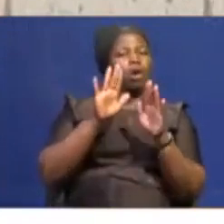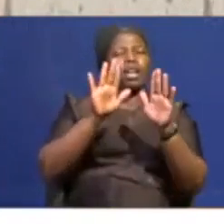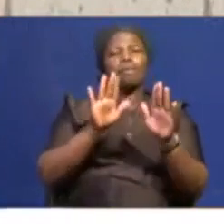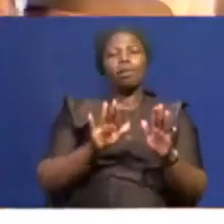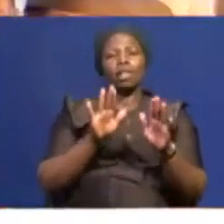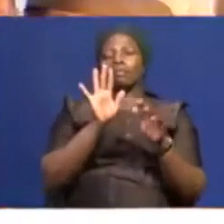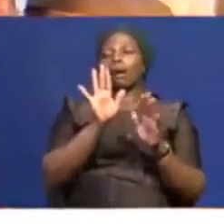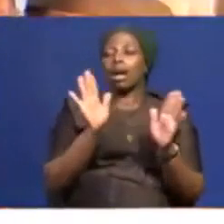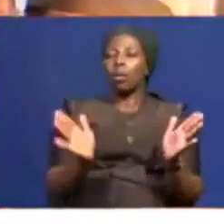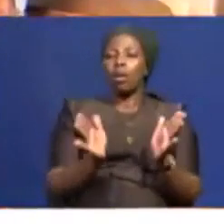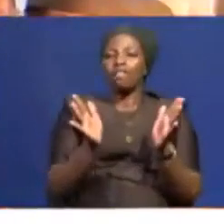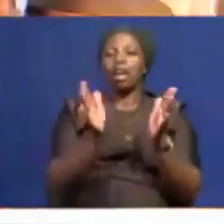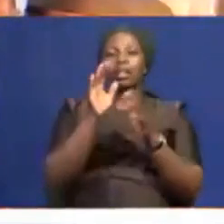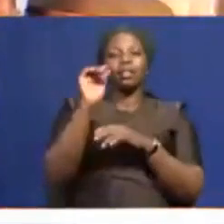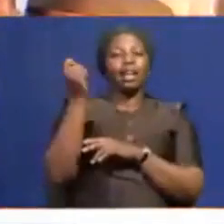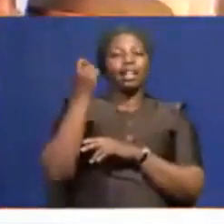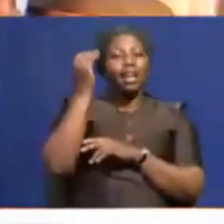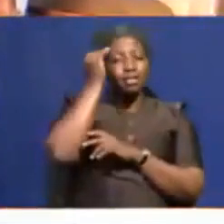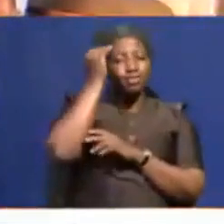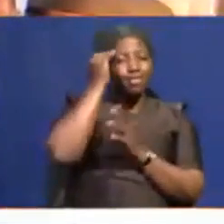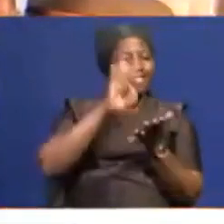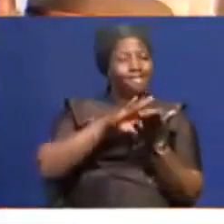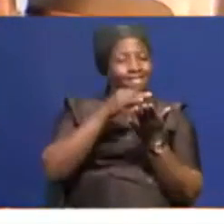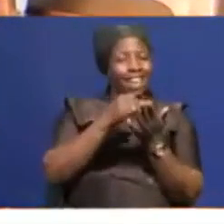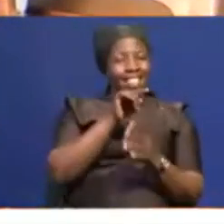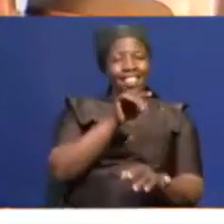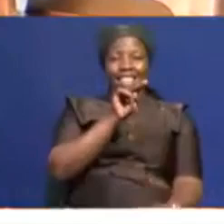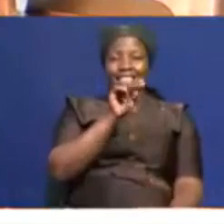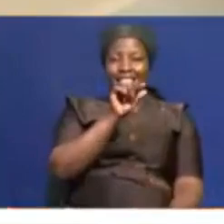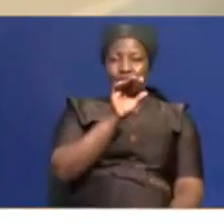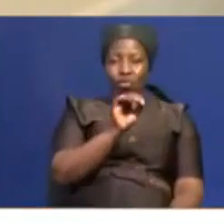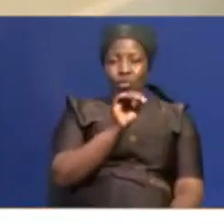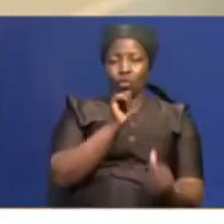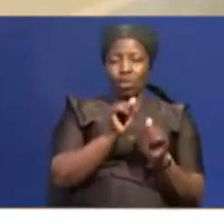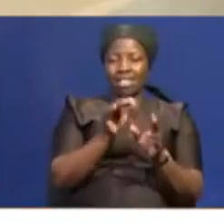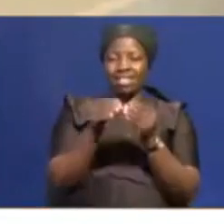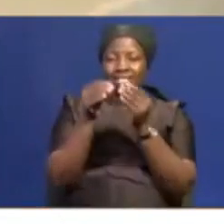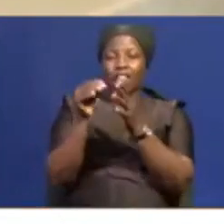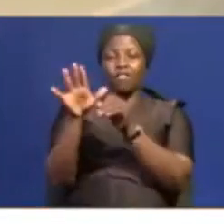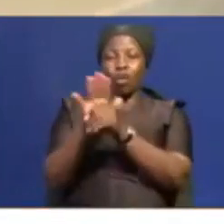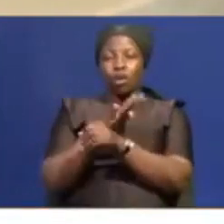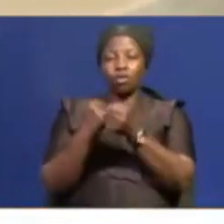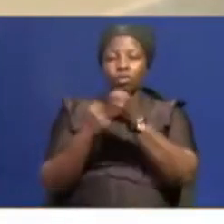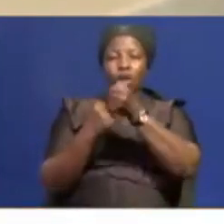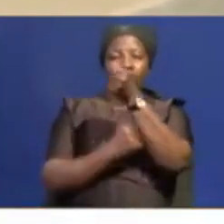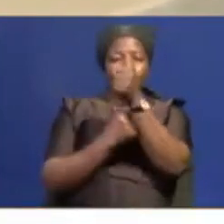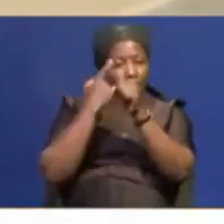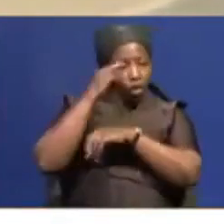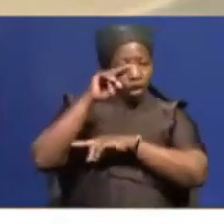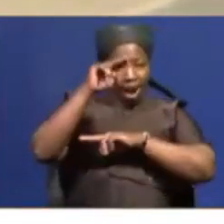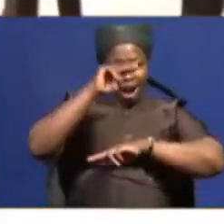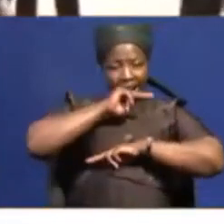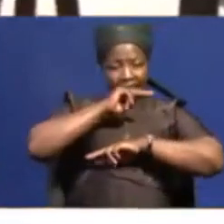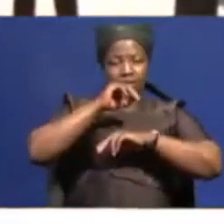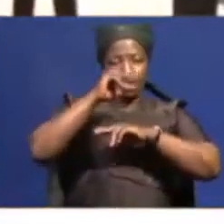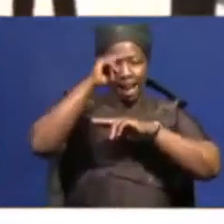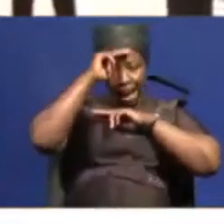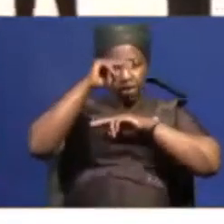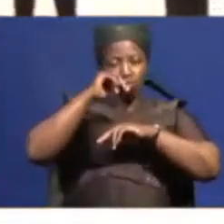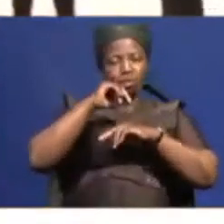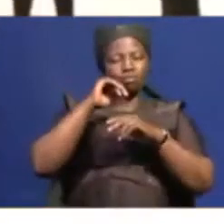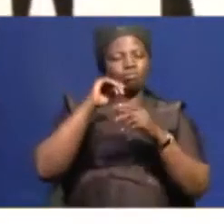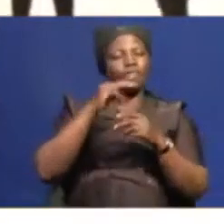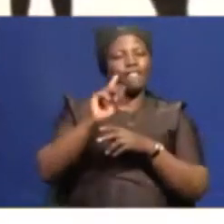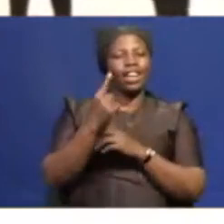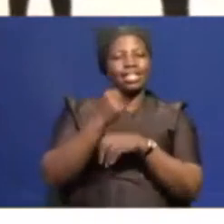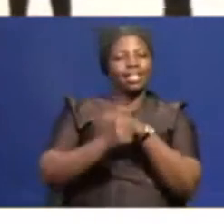their well-being. The Kenya Education Fund is a non-governmental organization that offers full scholarships for high school and the first-year university students